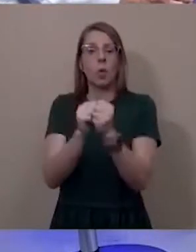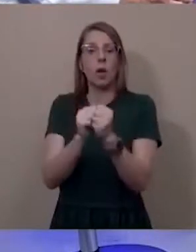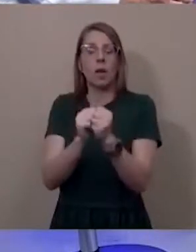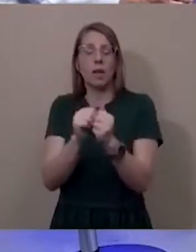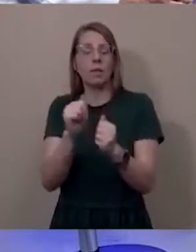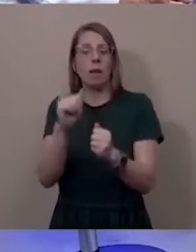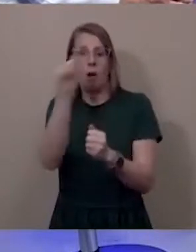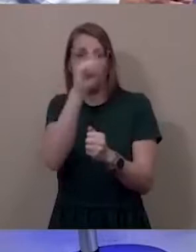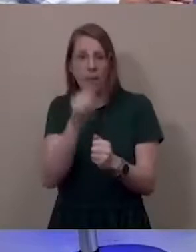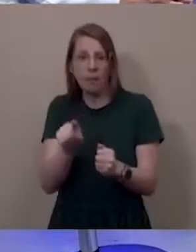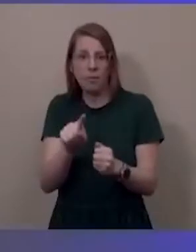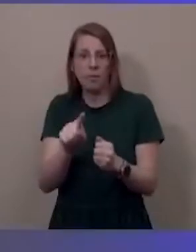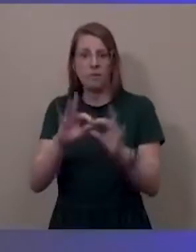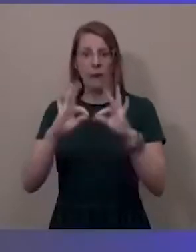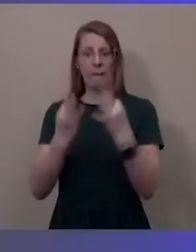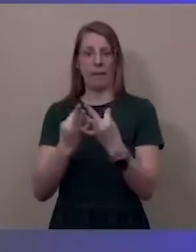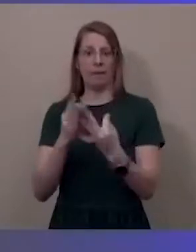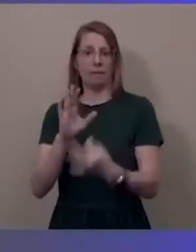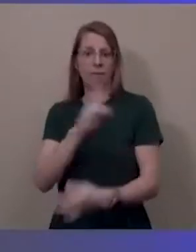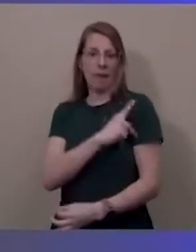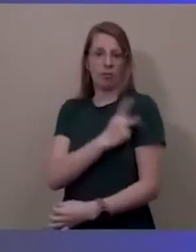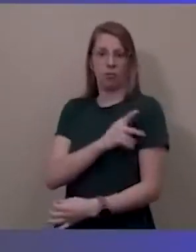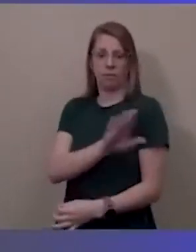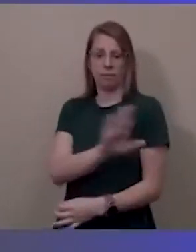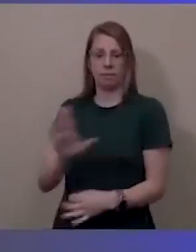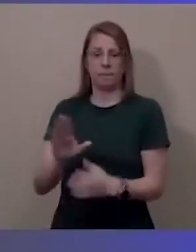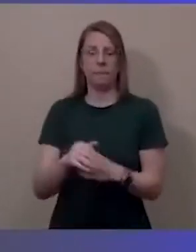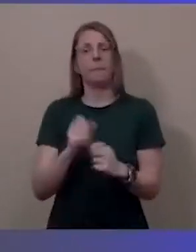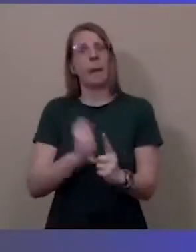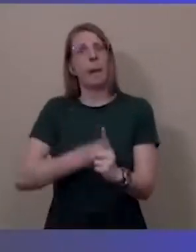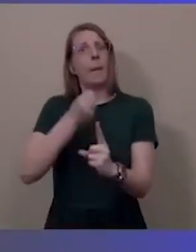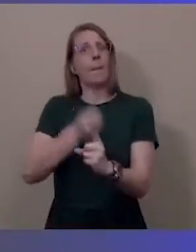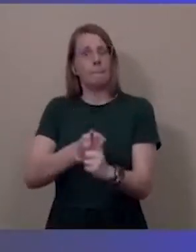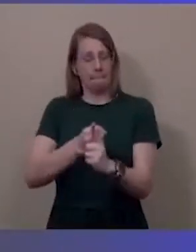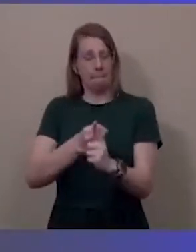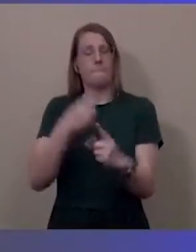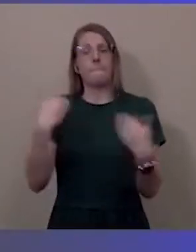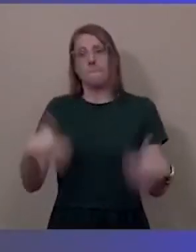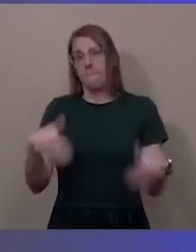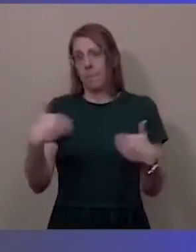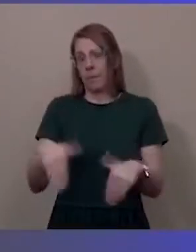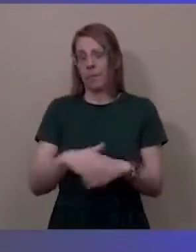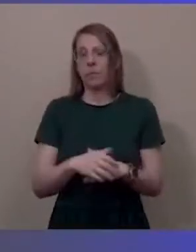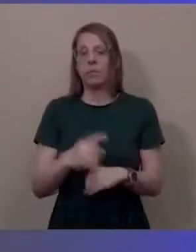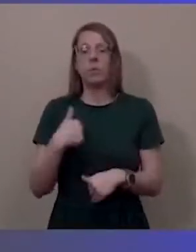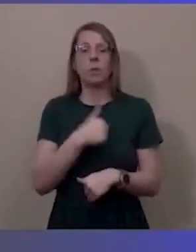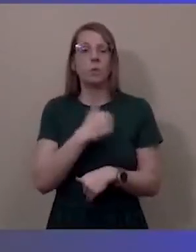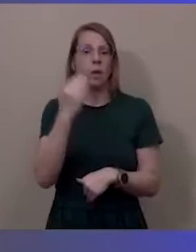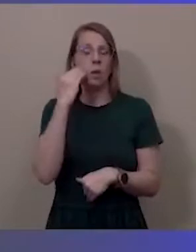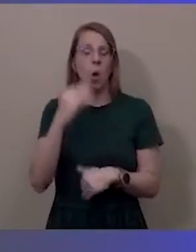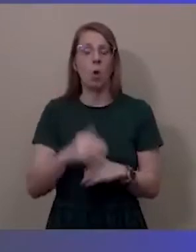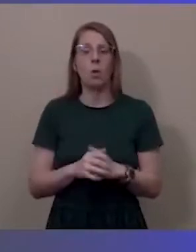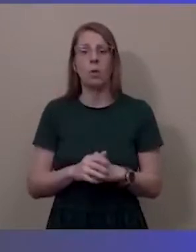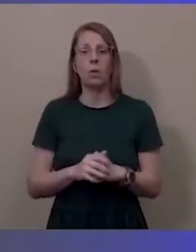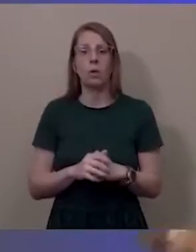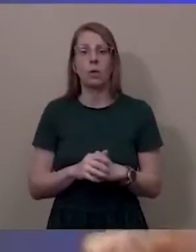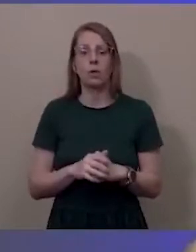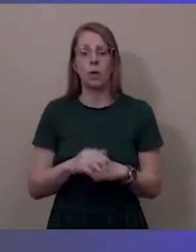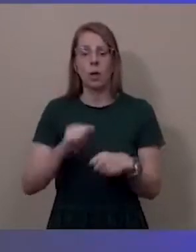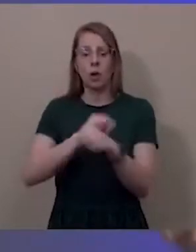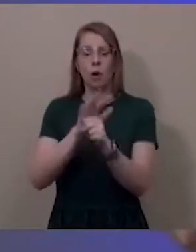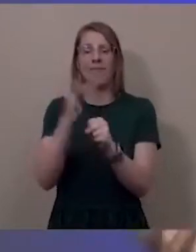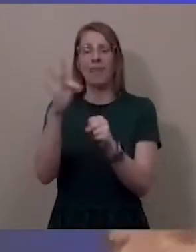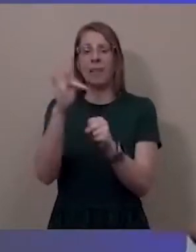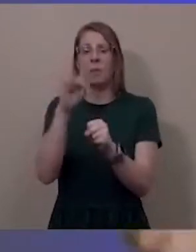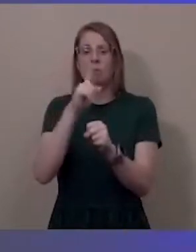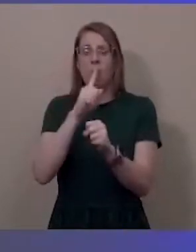and their families, Dr. Burns? Yeah, well, I mean, it's had a big impact. I mean, we know, that this COVID-19's really